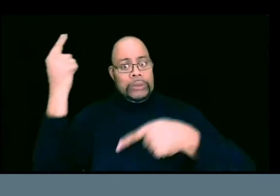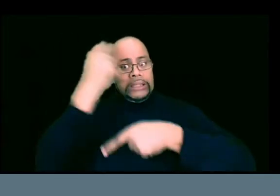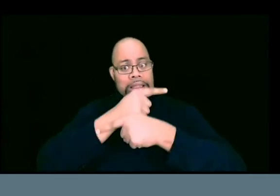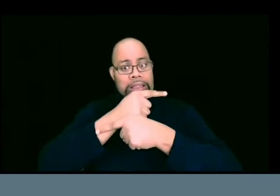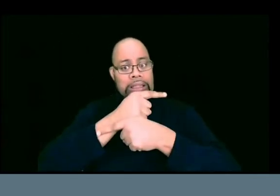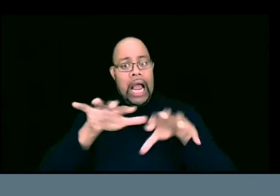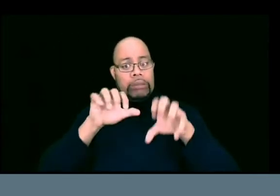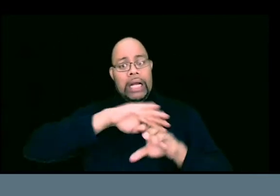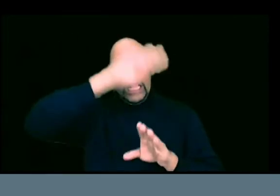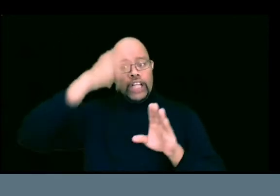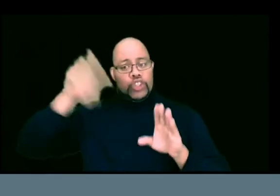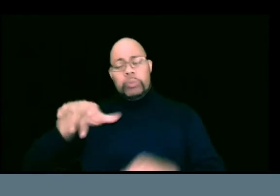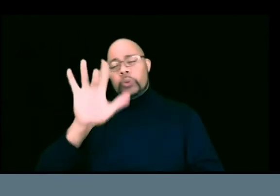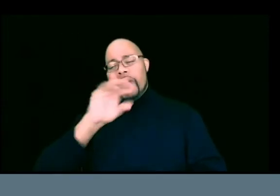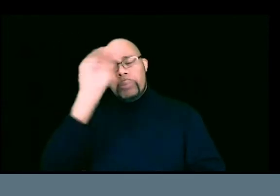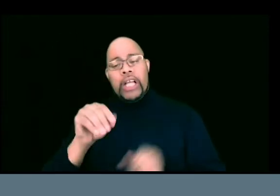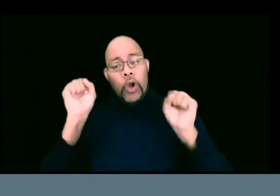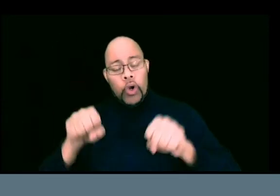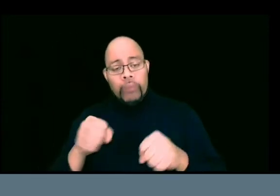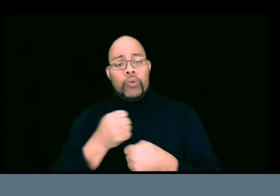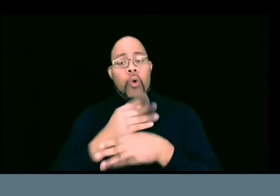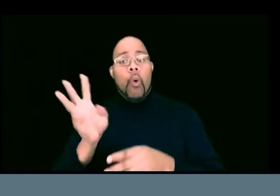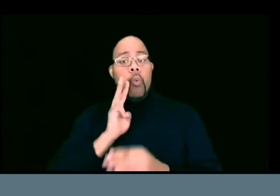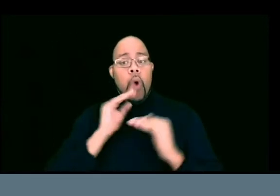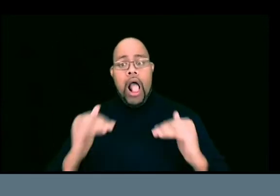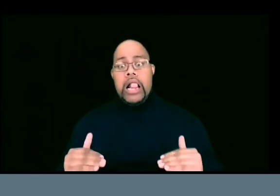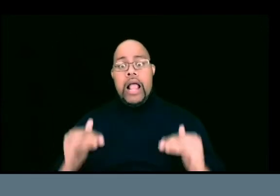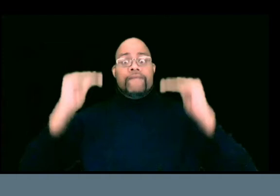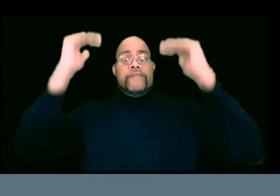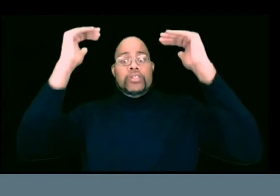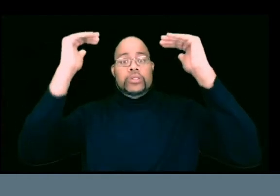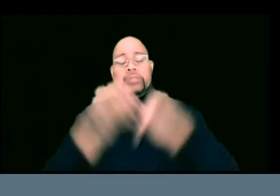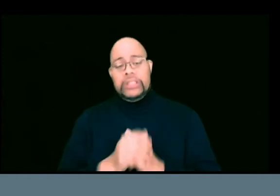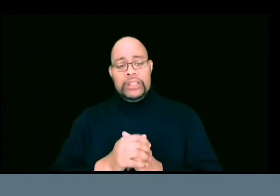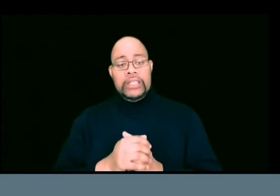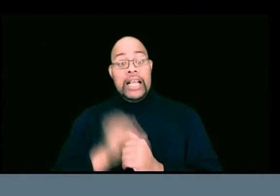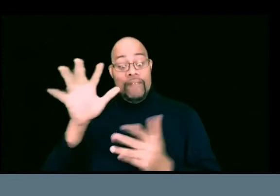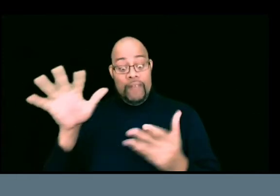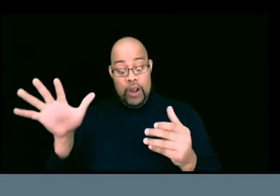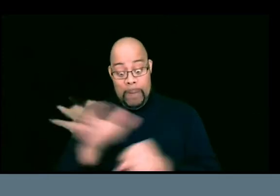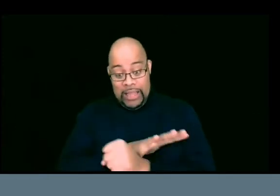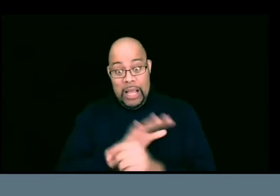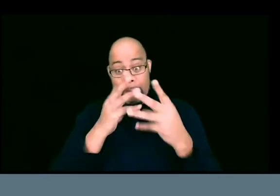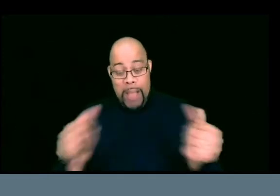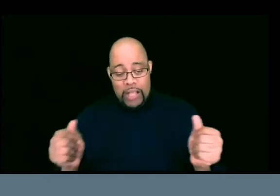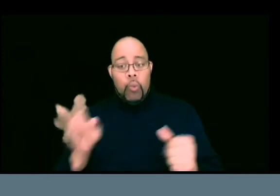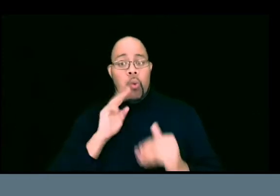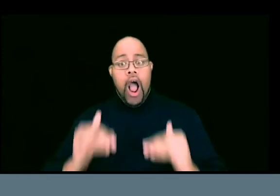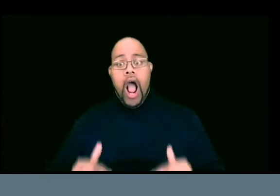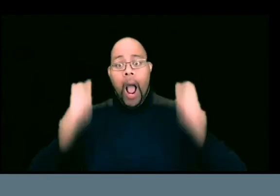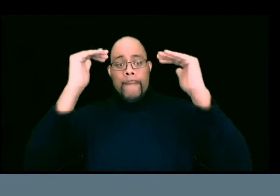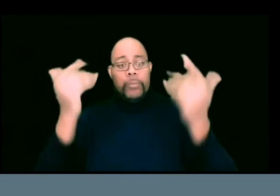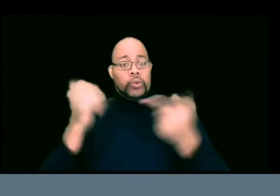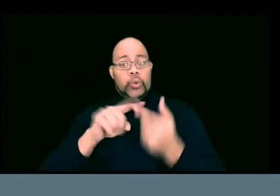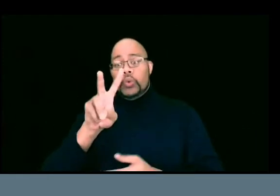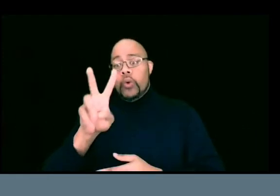accelerate the melting of the Doomsday Glacier by about 25%, leading to global sea level rise by 4 or 5%. And if it completely melts, it